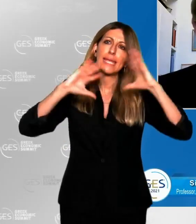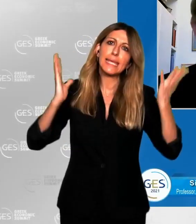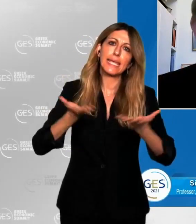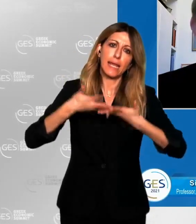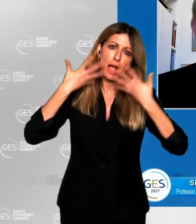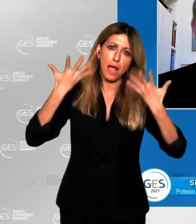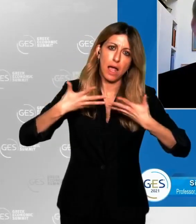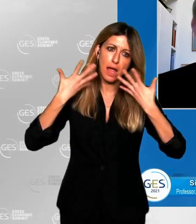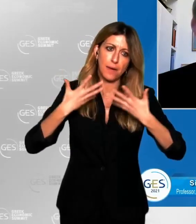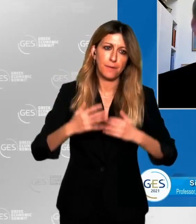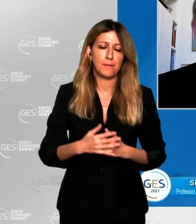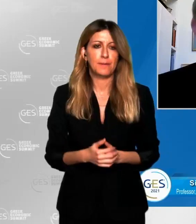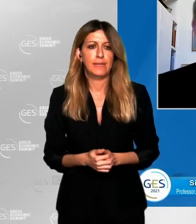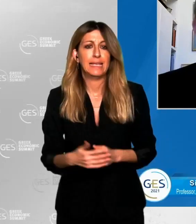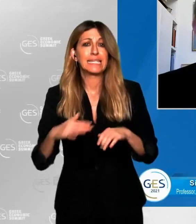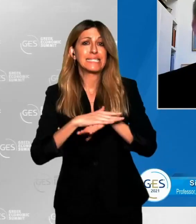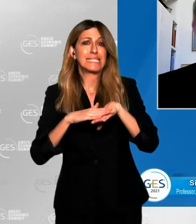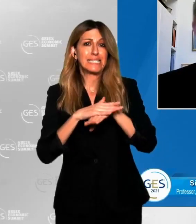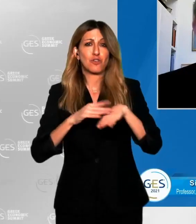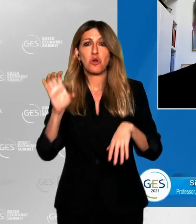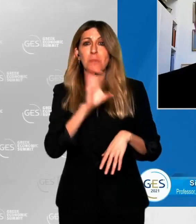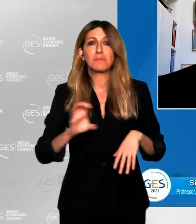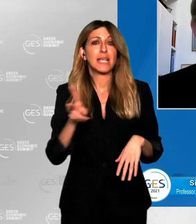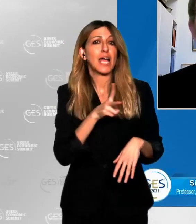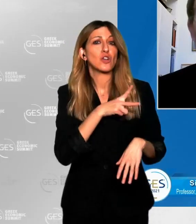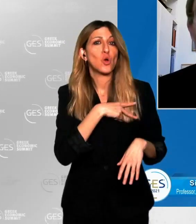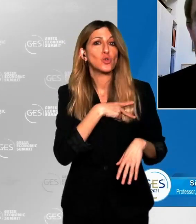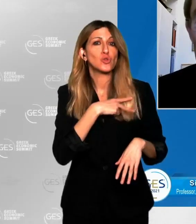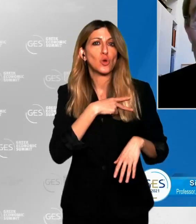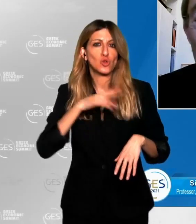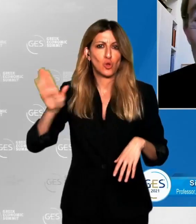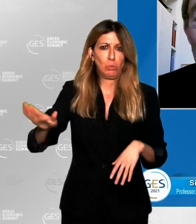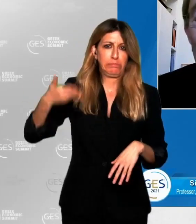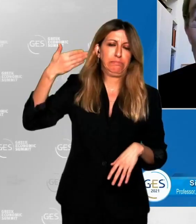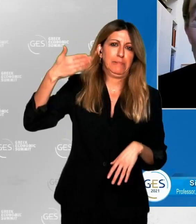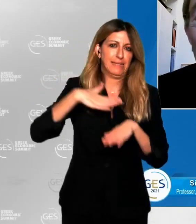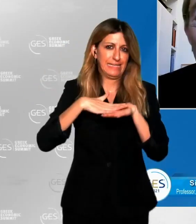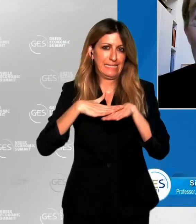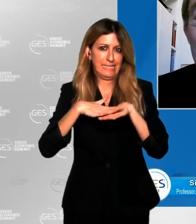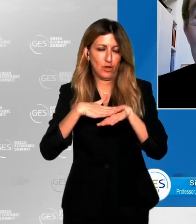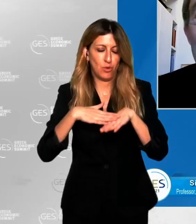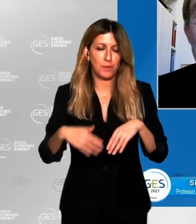bring the right slide up.